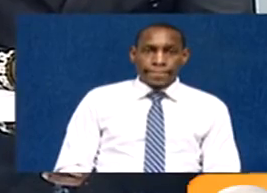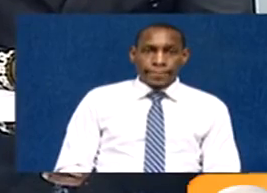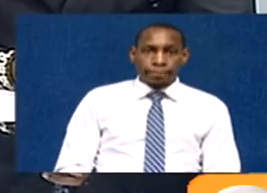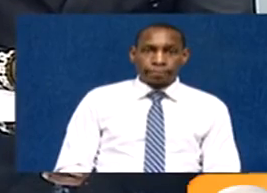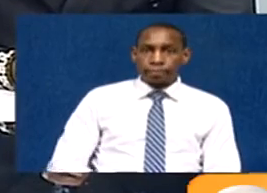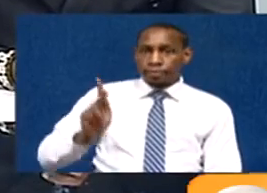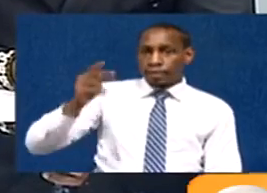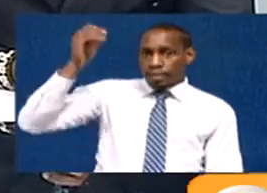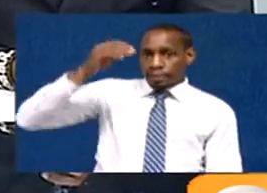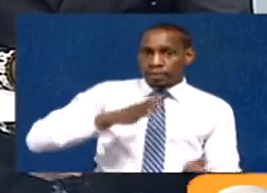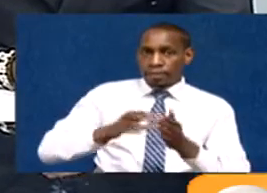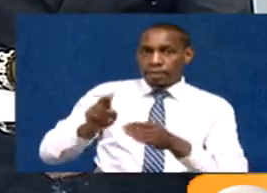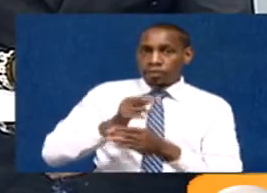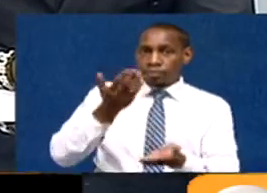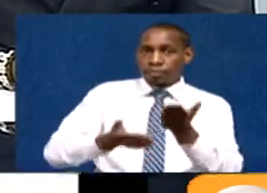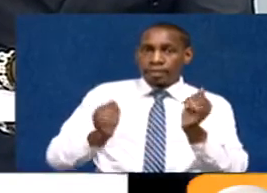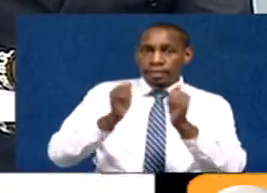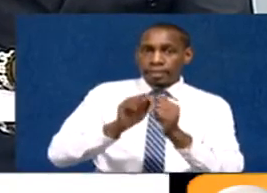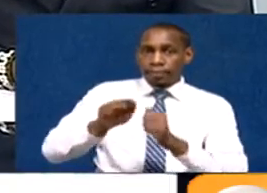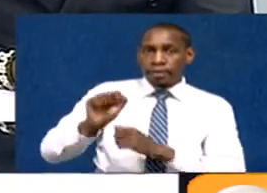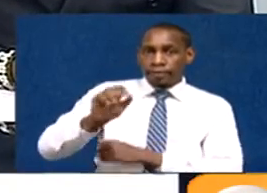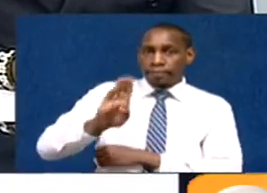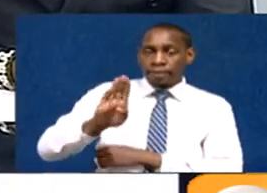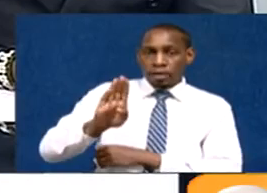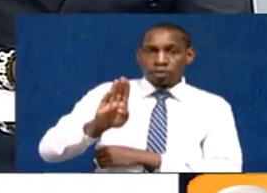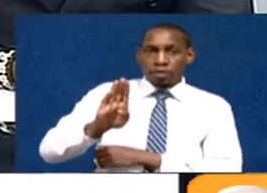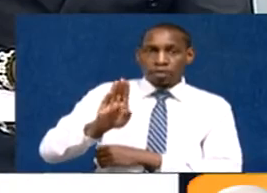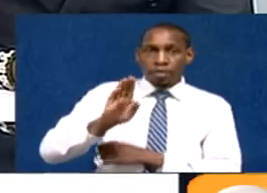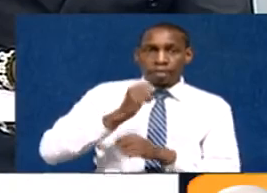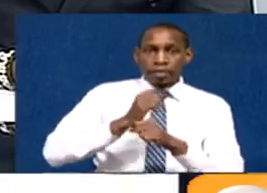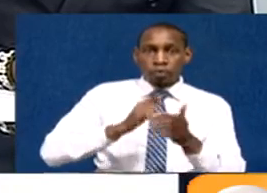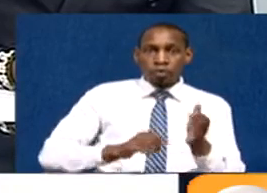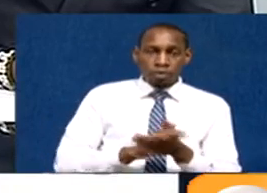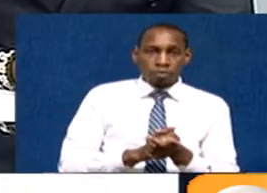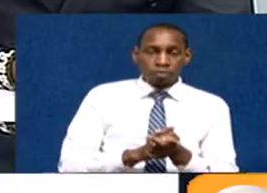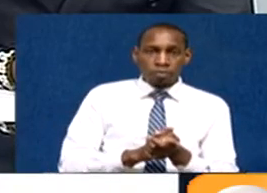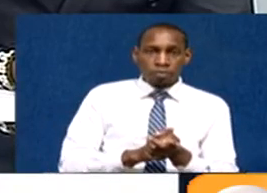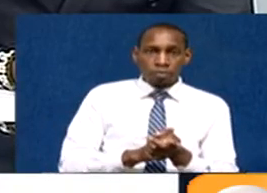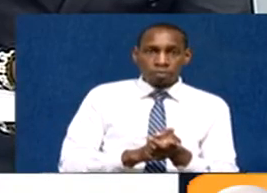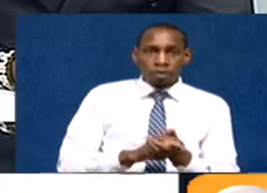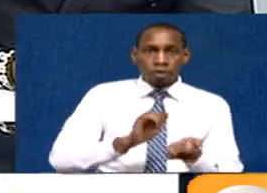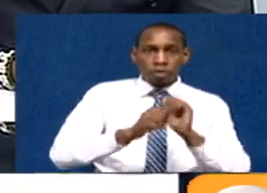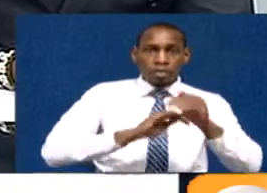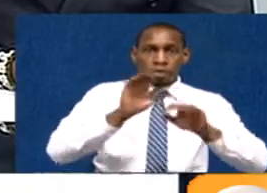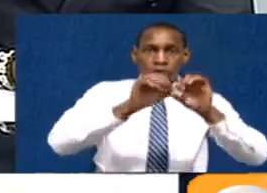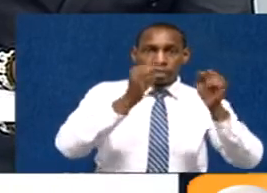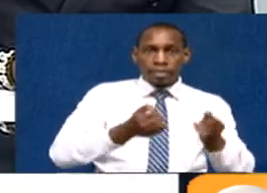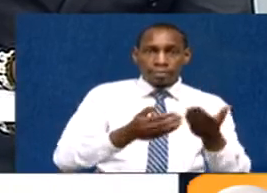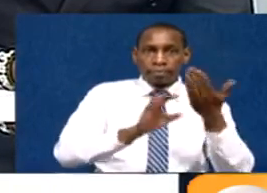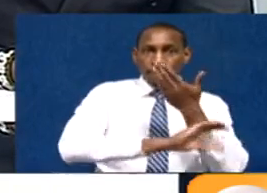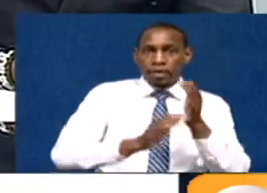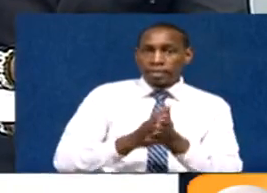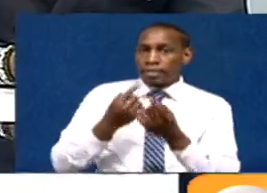And Kenya Power plans to use an estimated 10.5 billion shillings to meter all its transformers across the